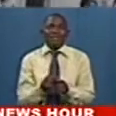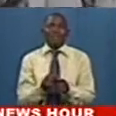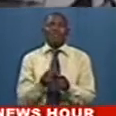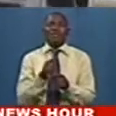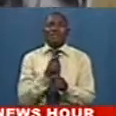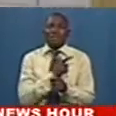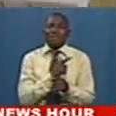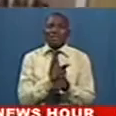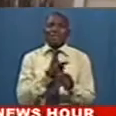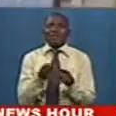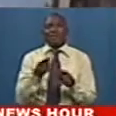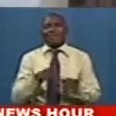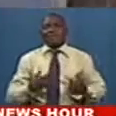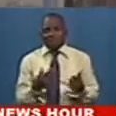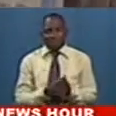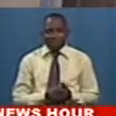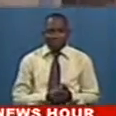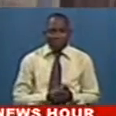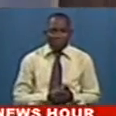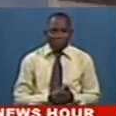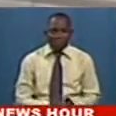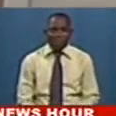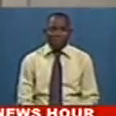lazy and ruined his life.